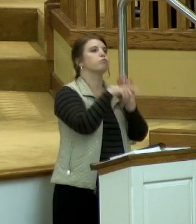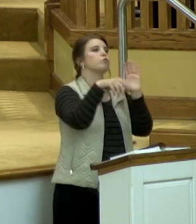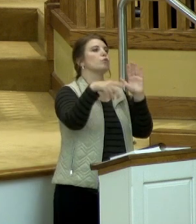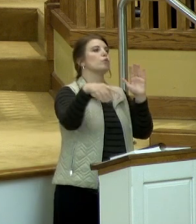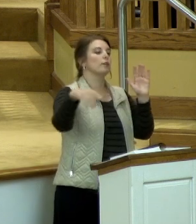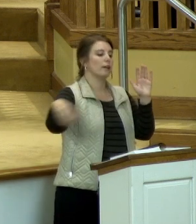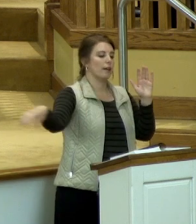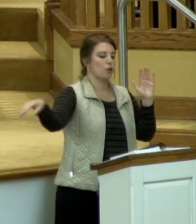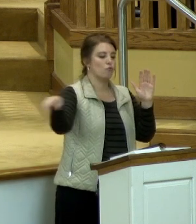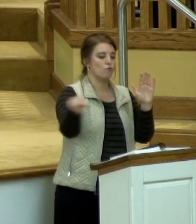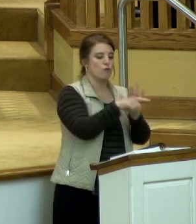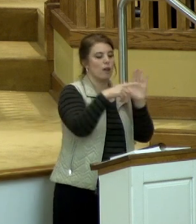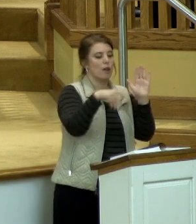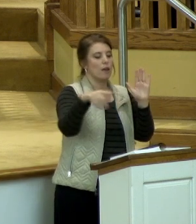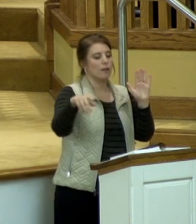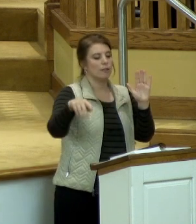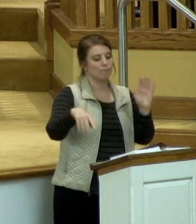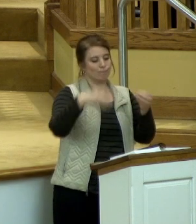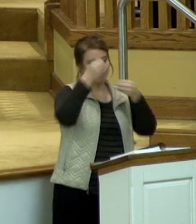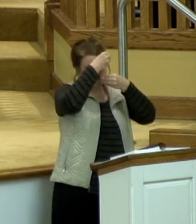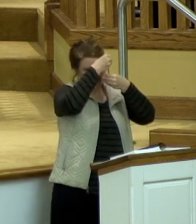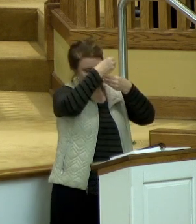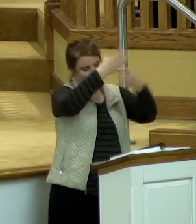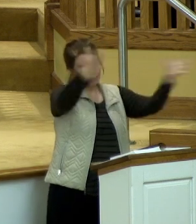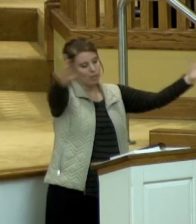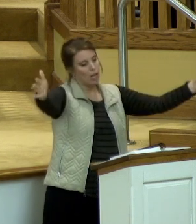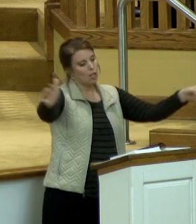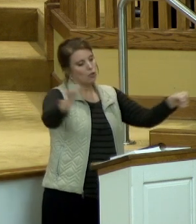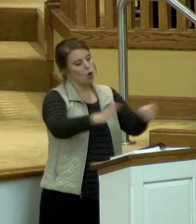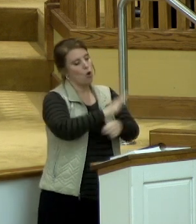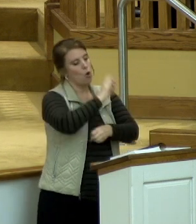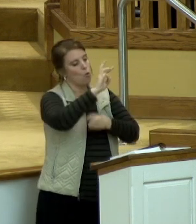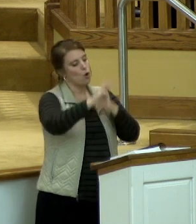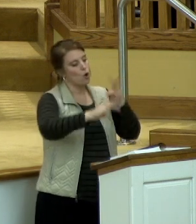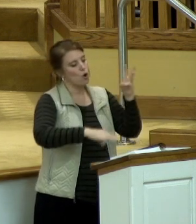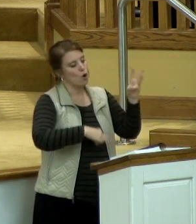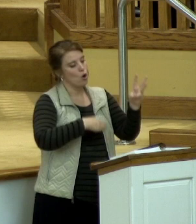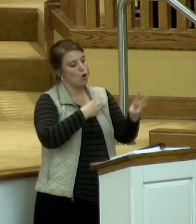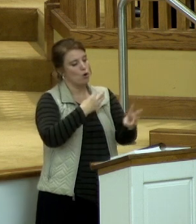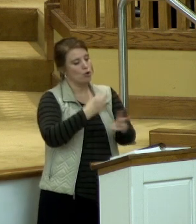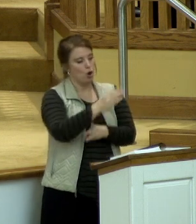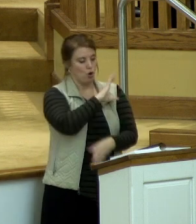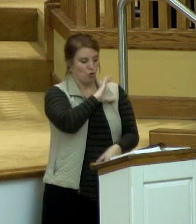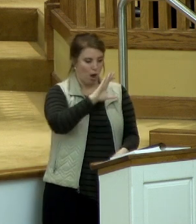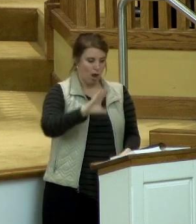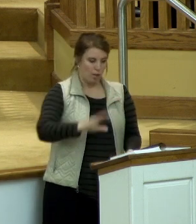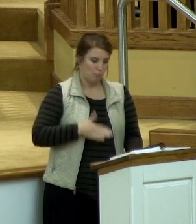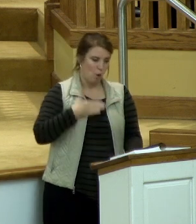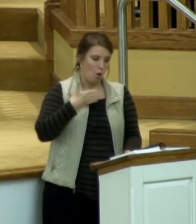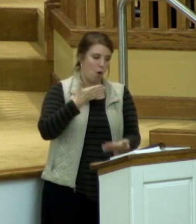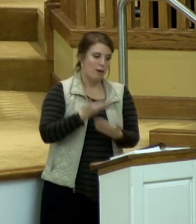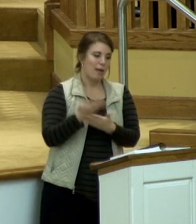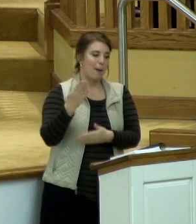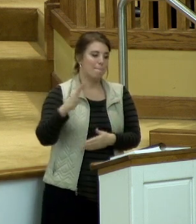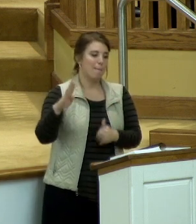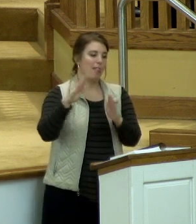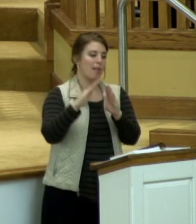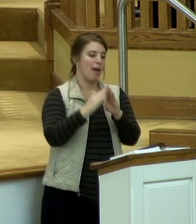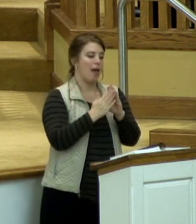Ring the bells, ring the bells, let the whole world know, Christ was born